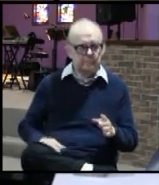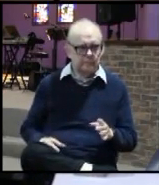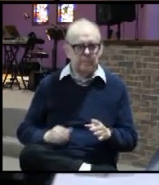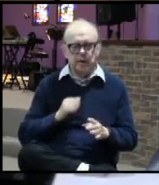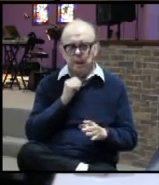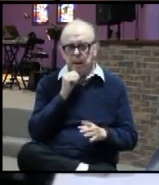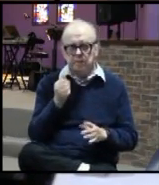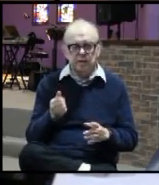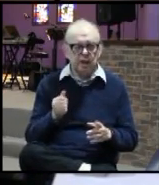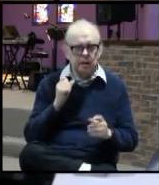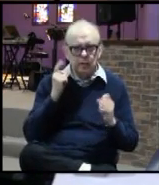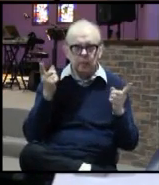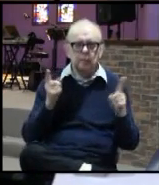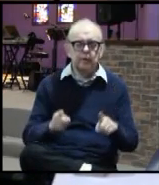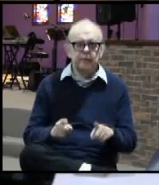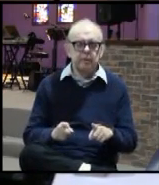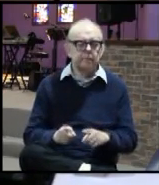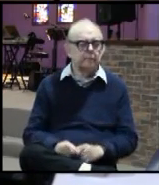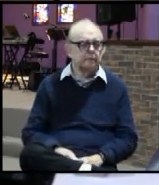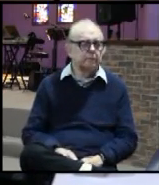a tragedy. Amen.